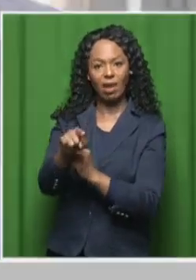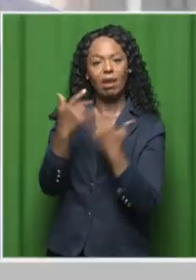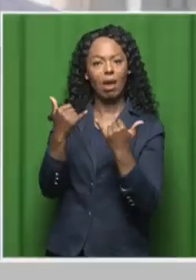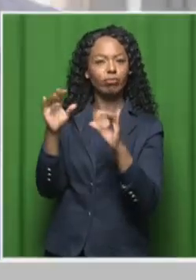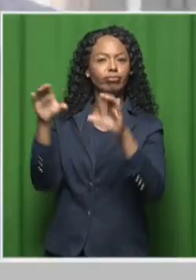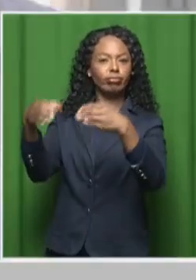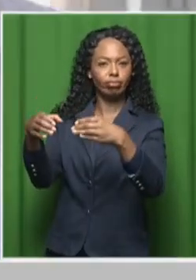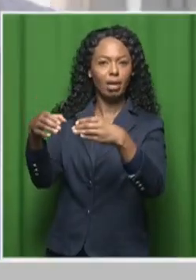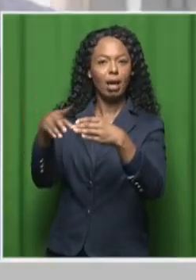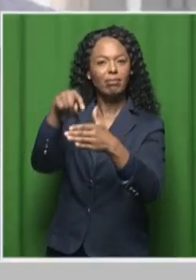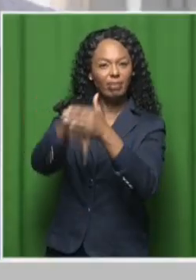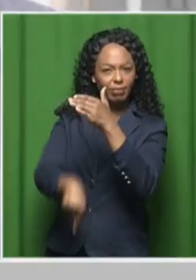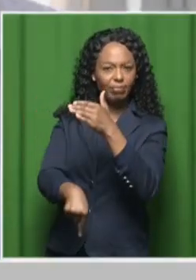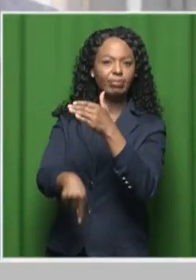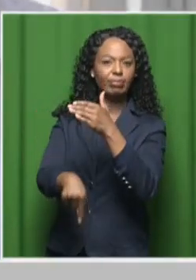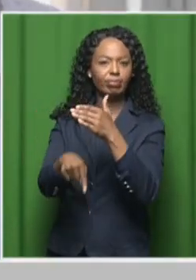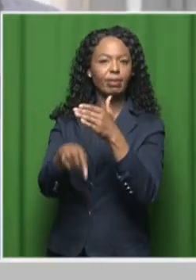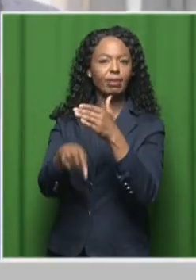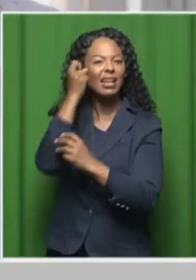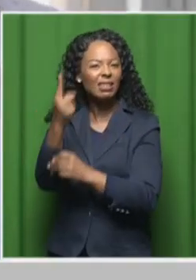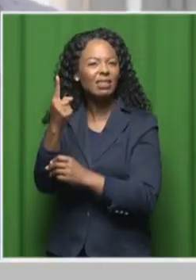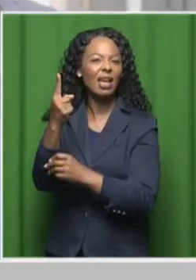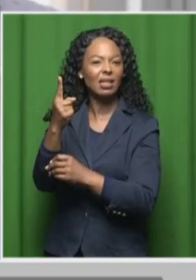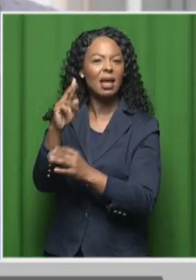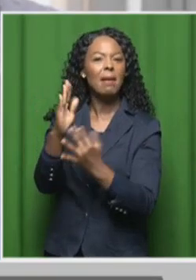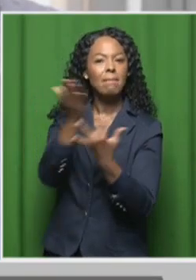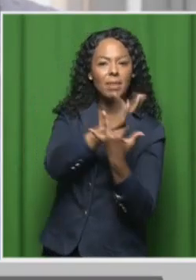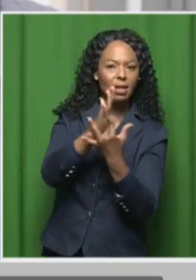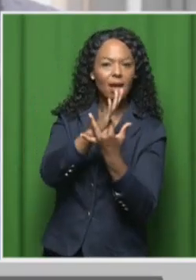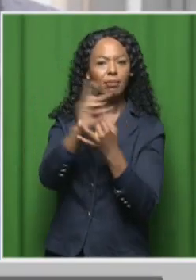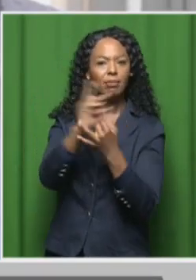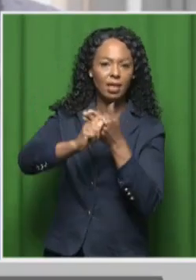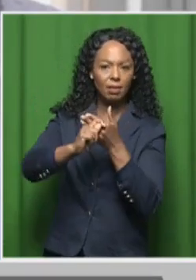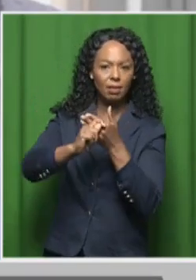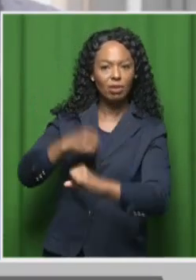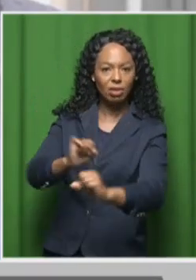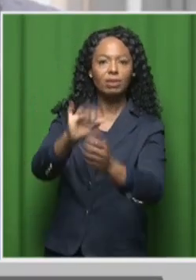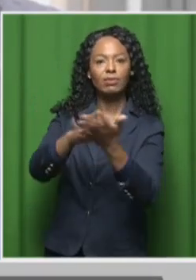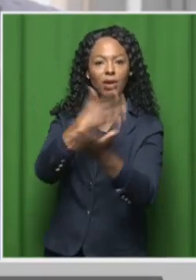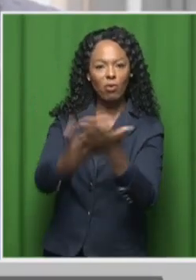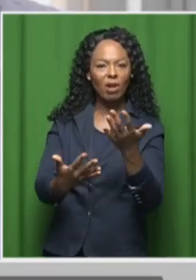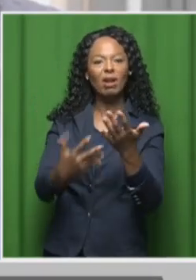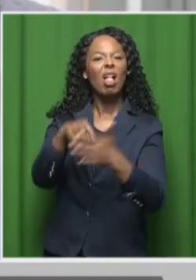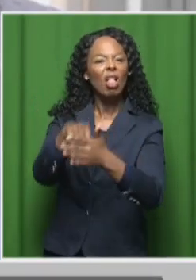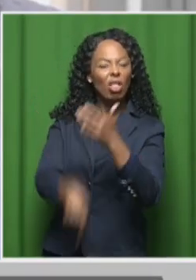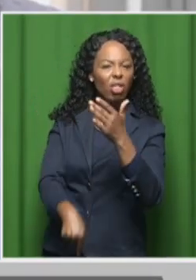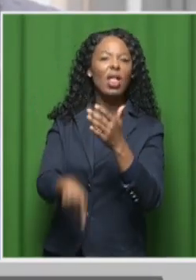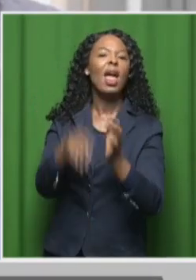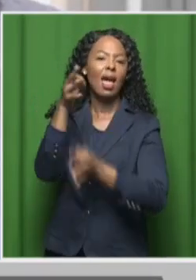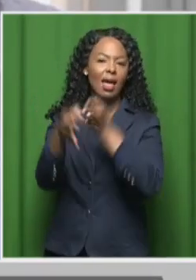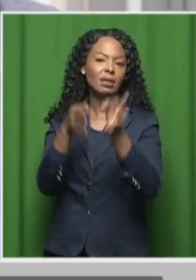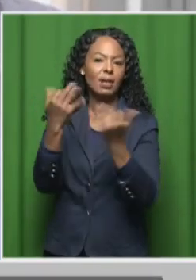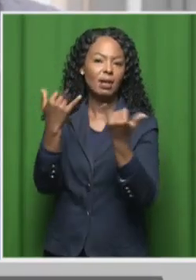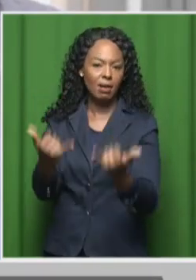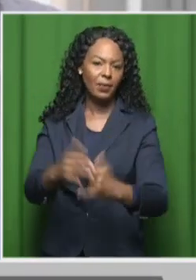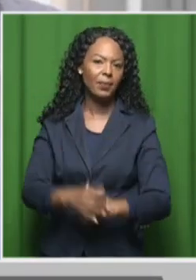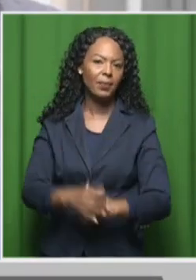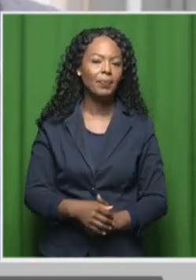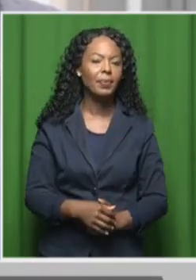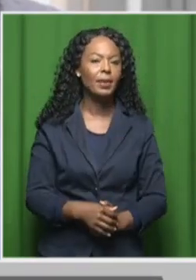some more context in order to help us understand further what this medium-term strategic framework really is all about. Zweli, good morning. Thanks for your time at the SABC at this